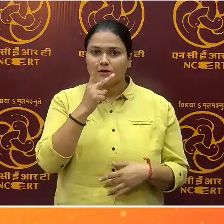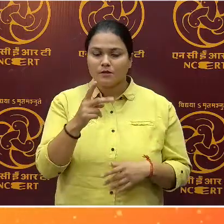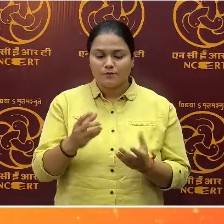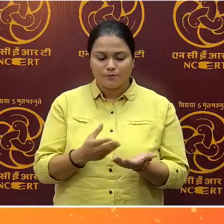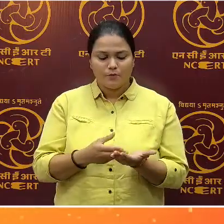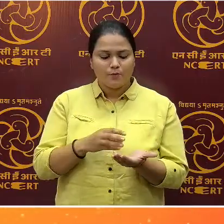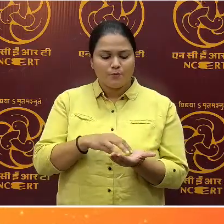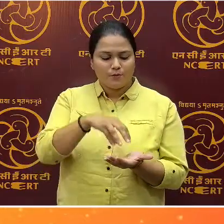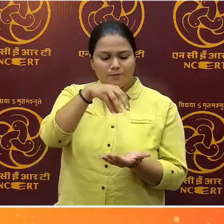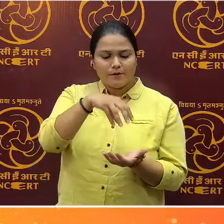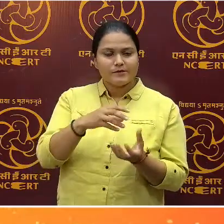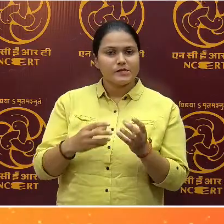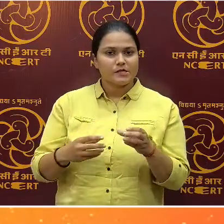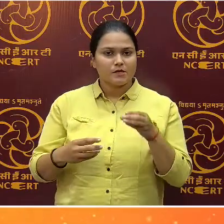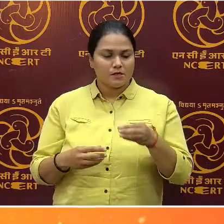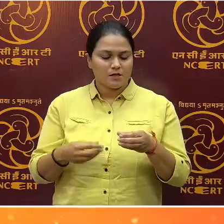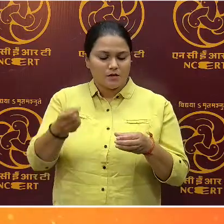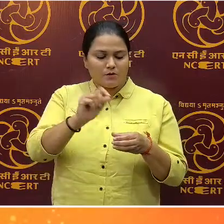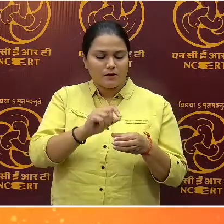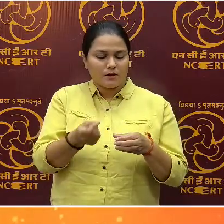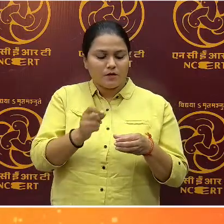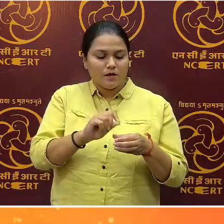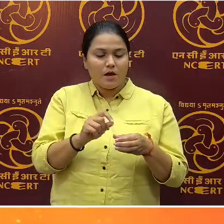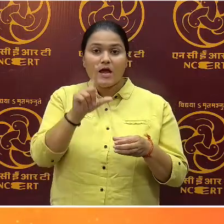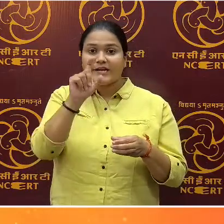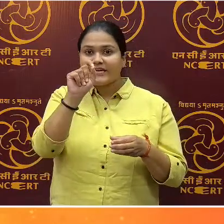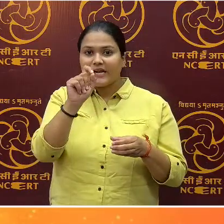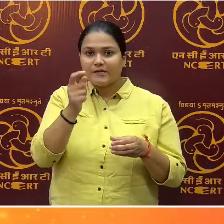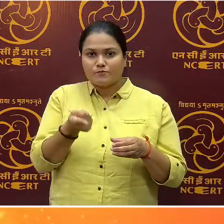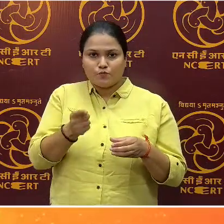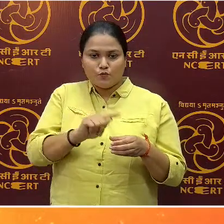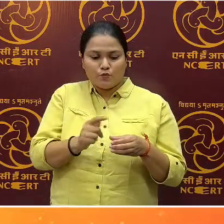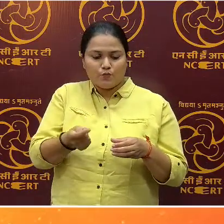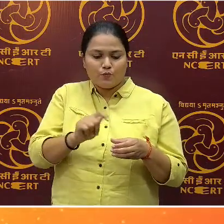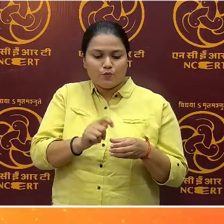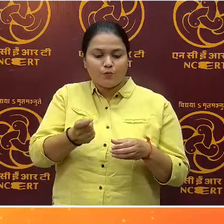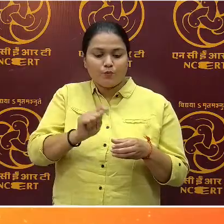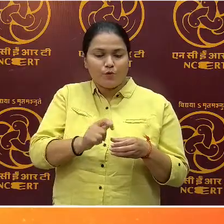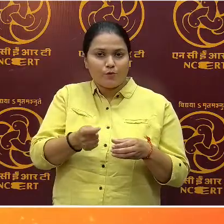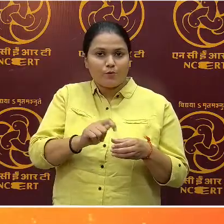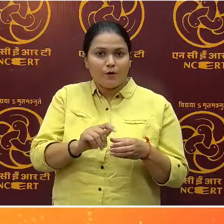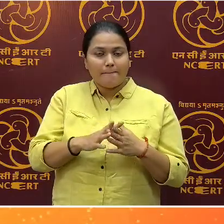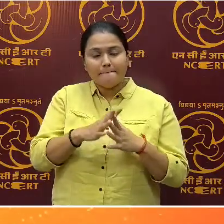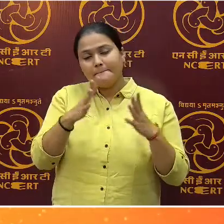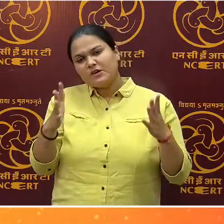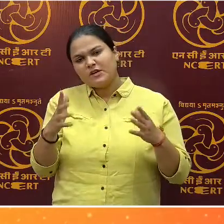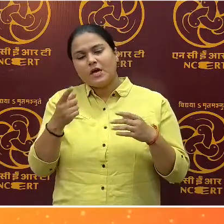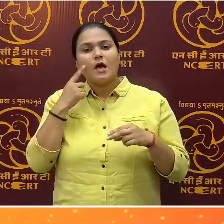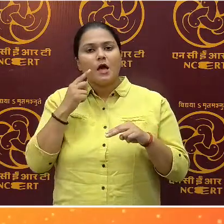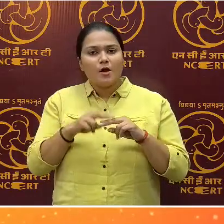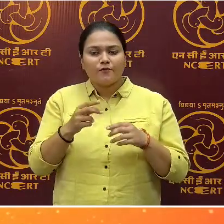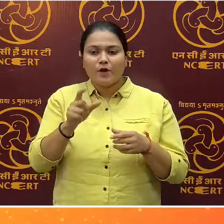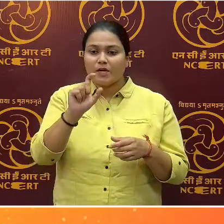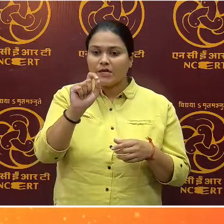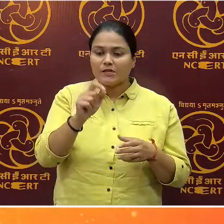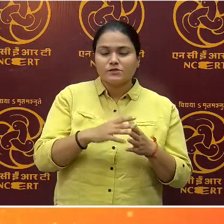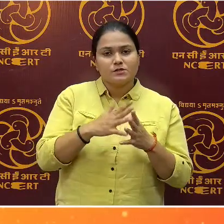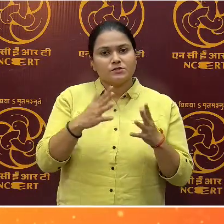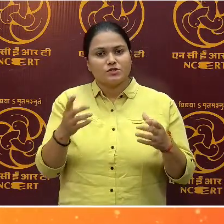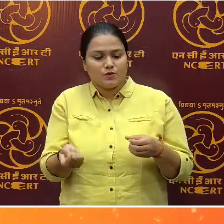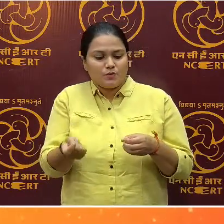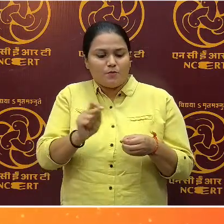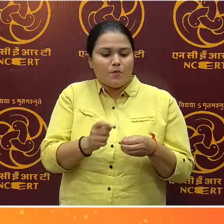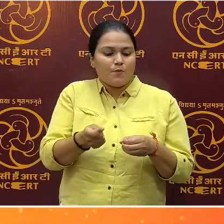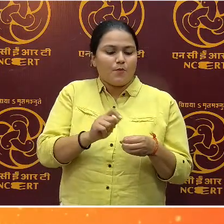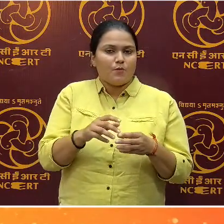can dissolve 10 spatulas. Okay. More than that, if I try, then what will happen? It will